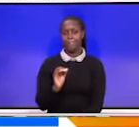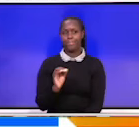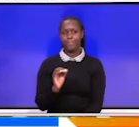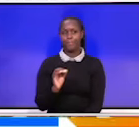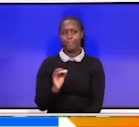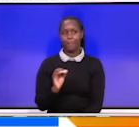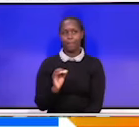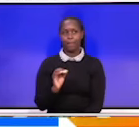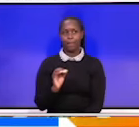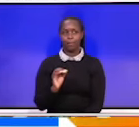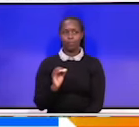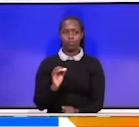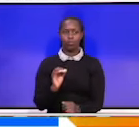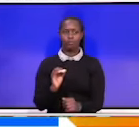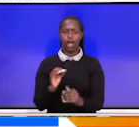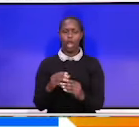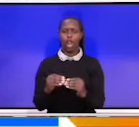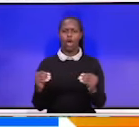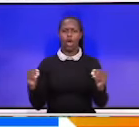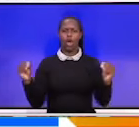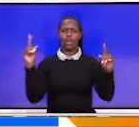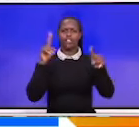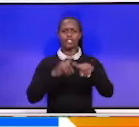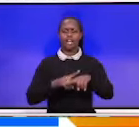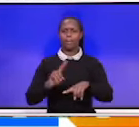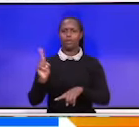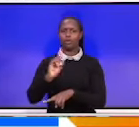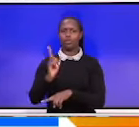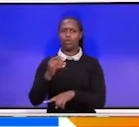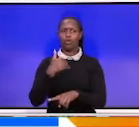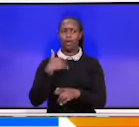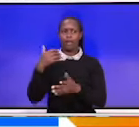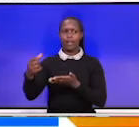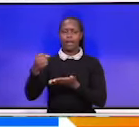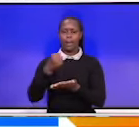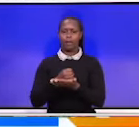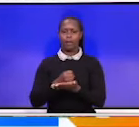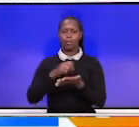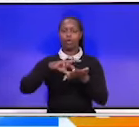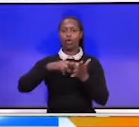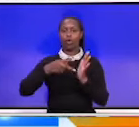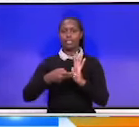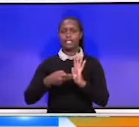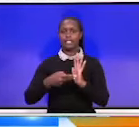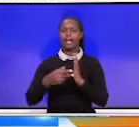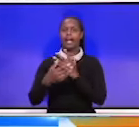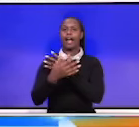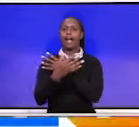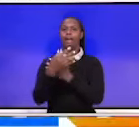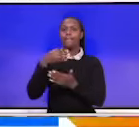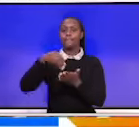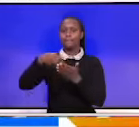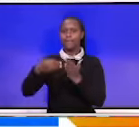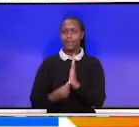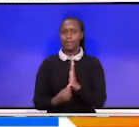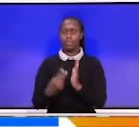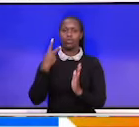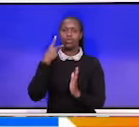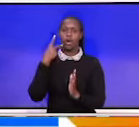because I don't want to take a lot of time, so here with this we have the employment contract, the air tickets, 200